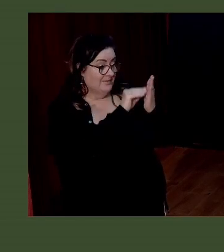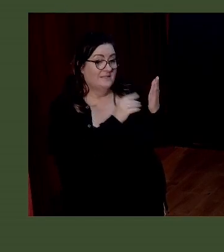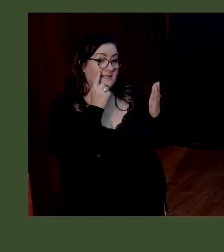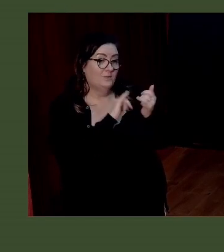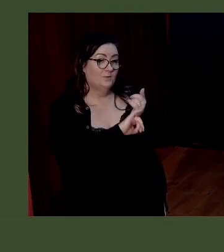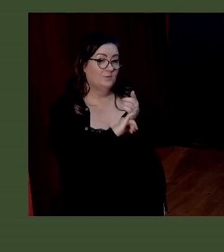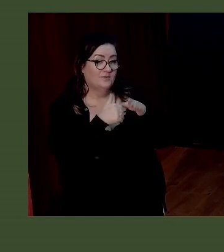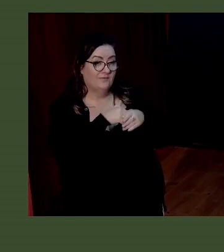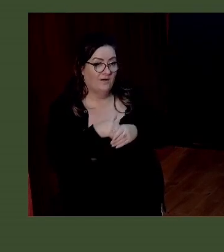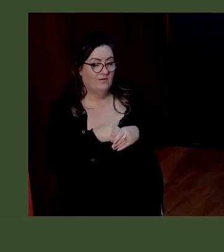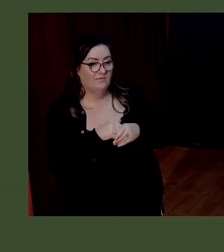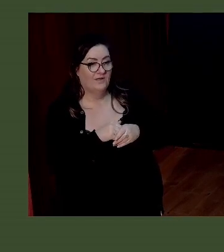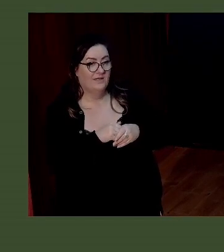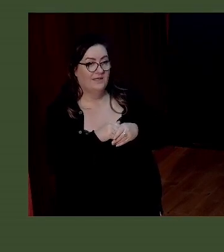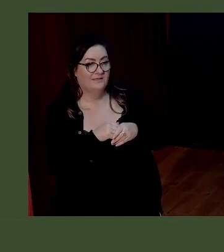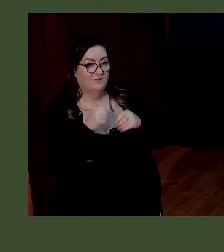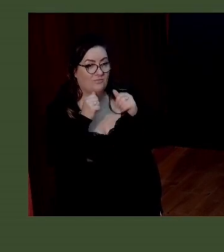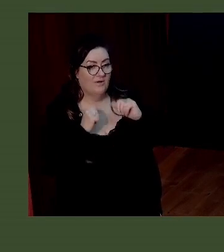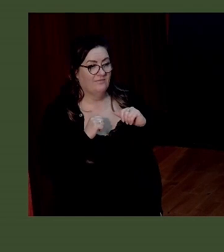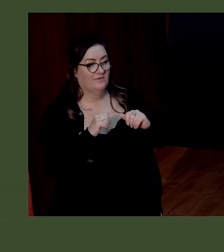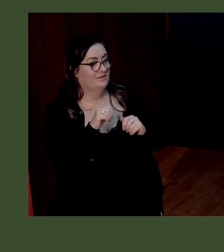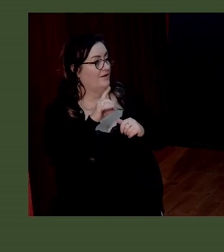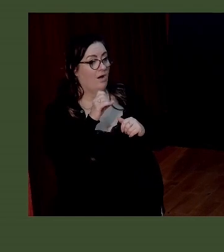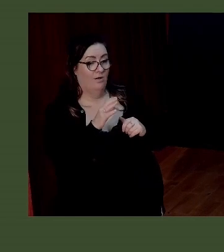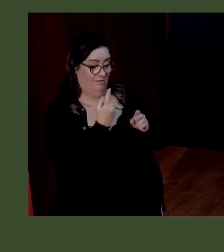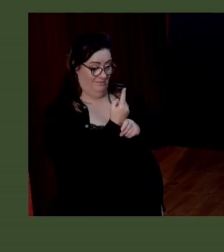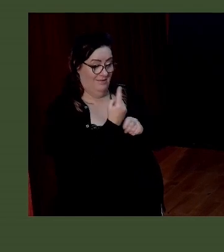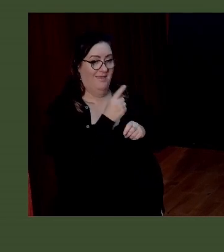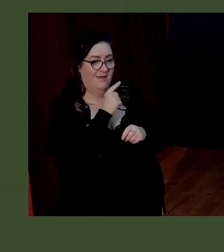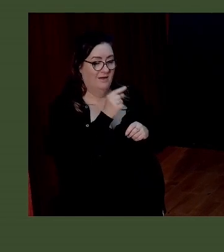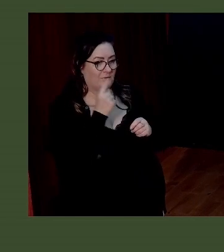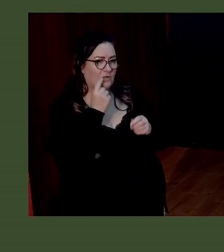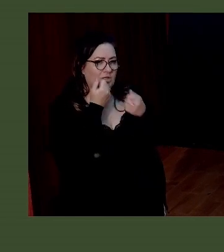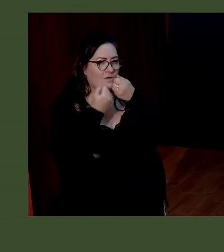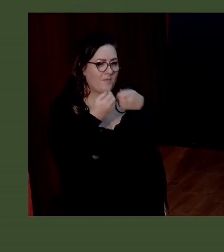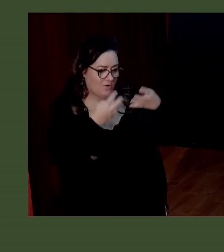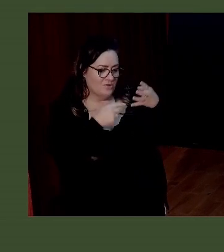who's involved, and you see the Reverend D.H. Hall is there. But look at the figures.